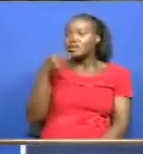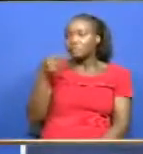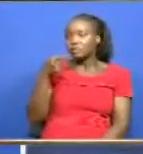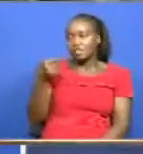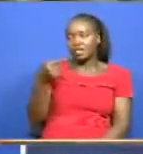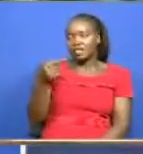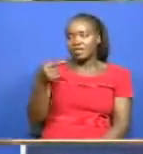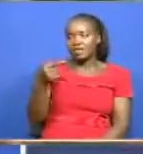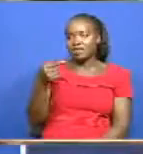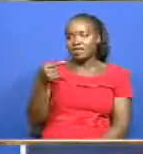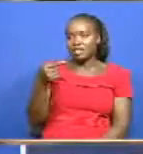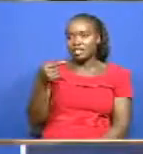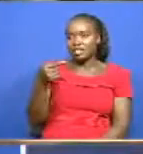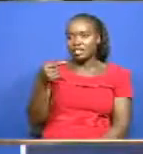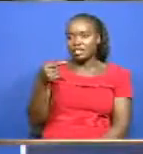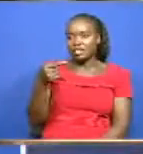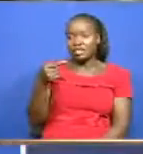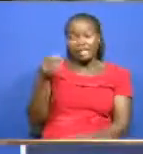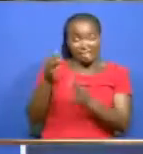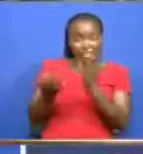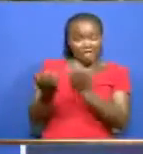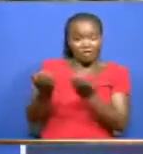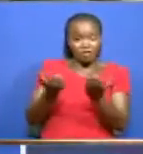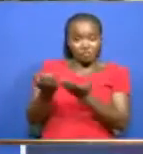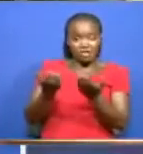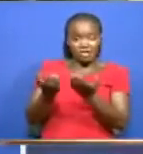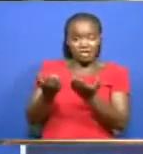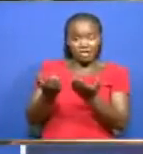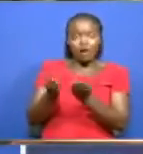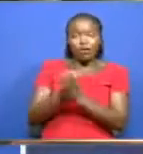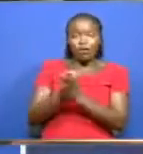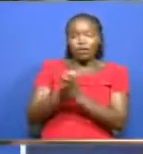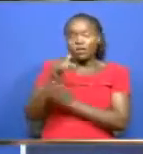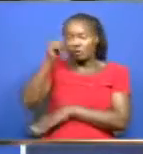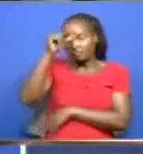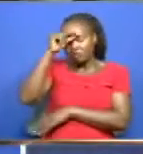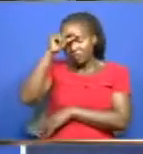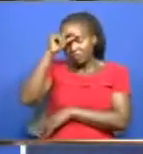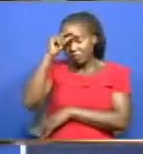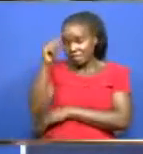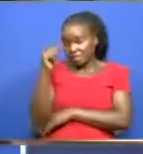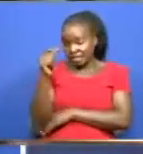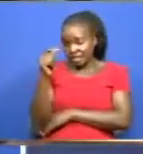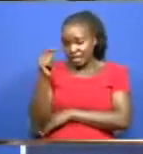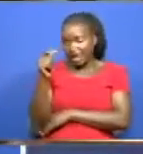kwamba mtu akifanya biashara na serikali